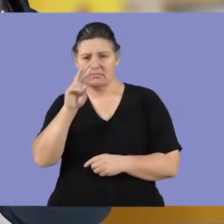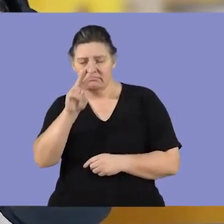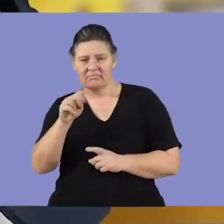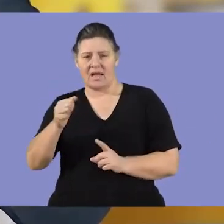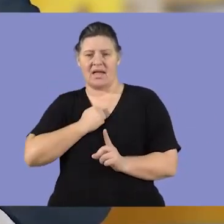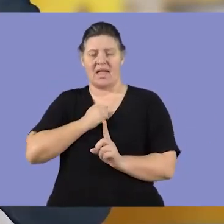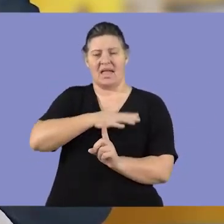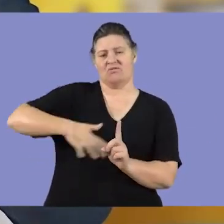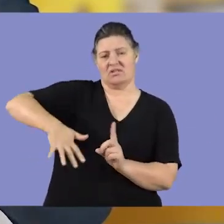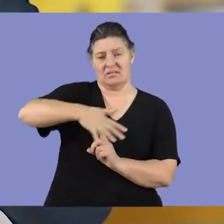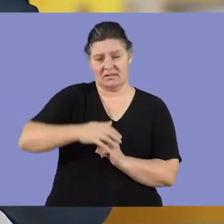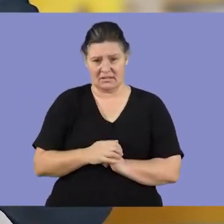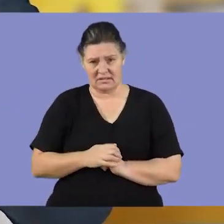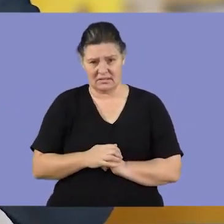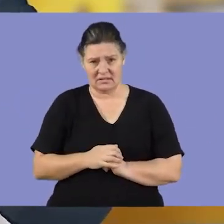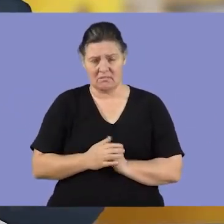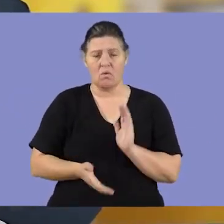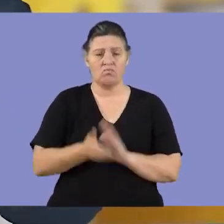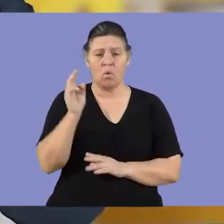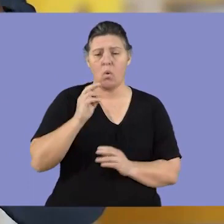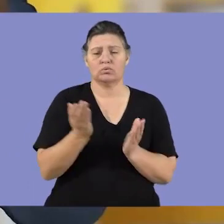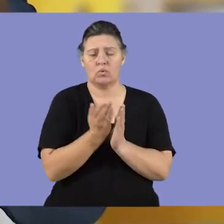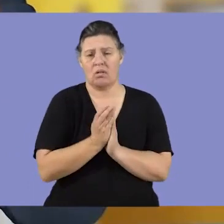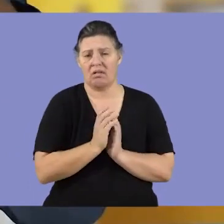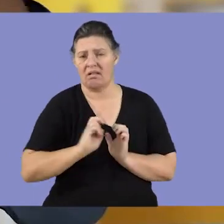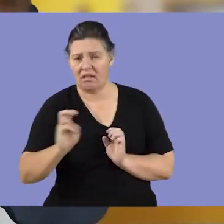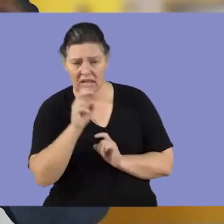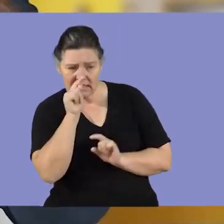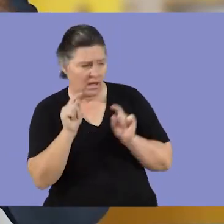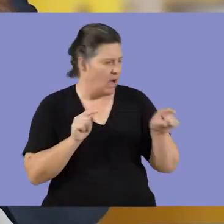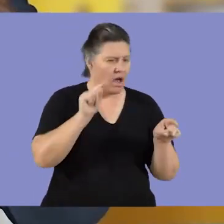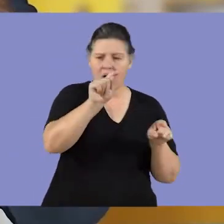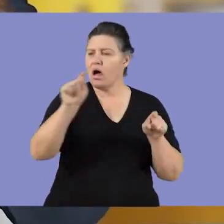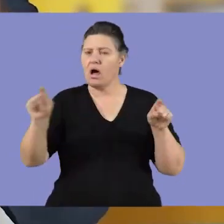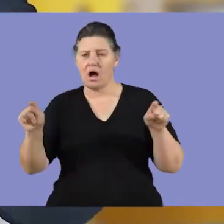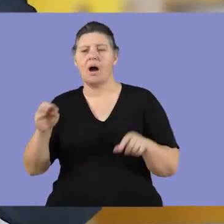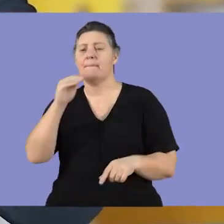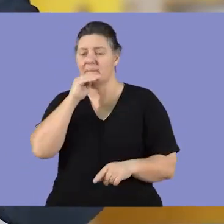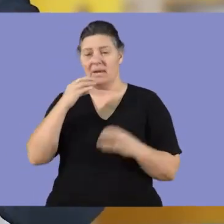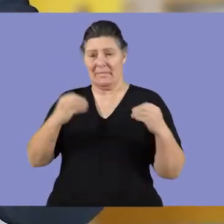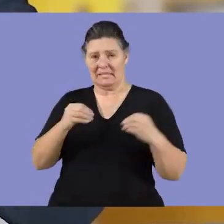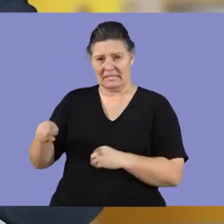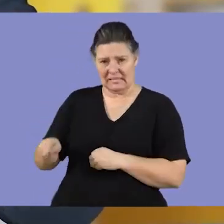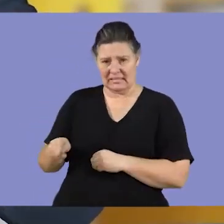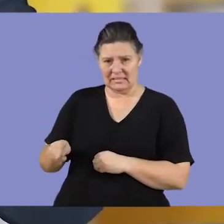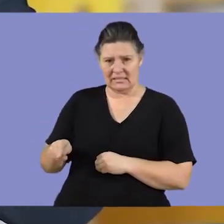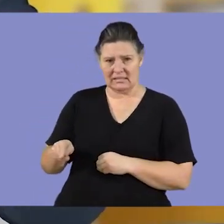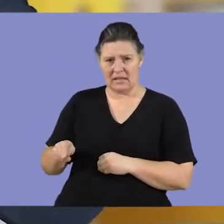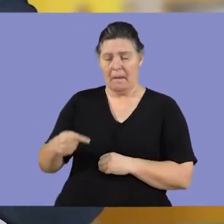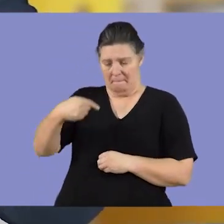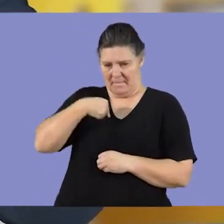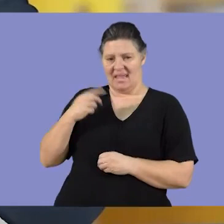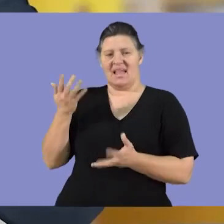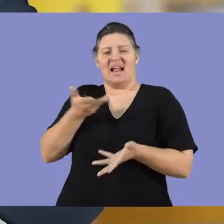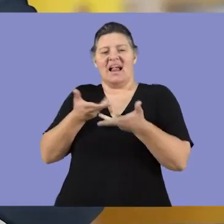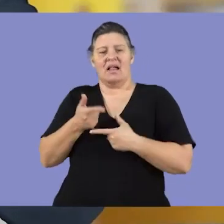see in your area. Okay, when you're on your way to school, when you look at these businesses, you can see this is the business that Mr.